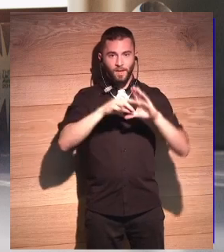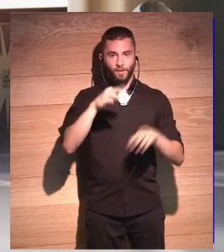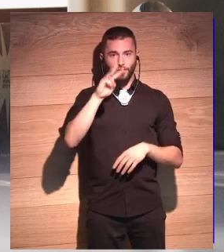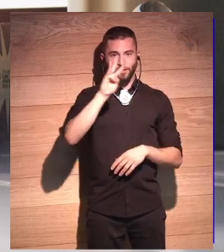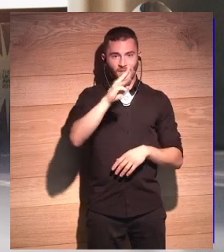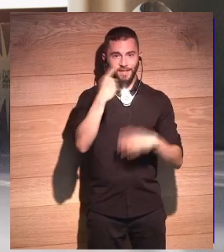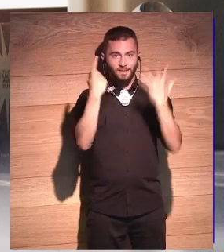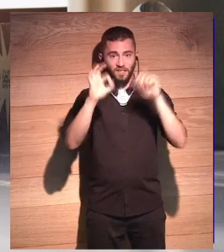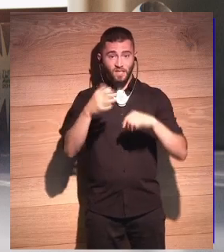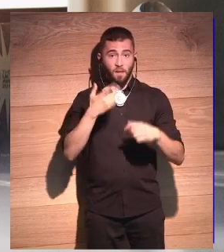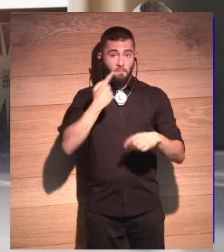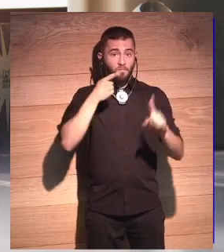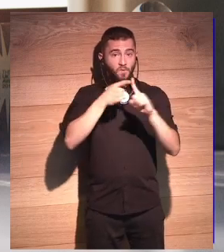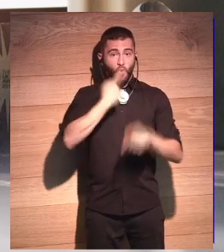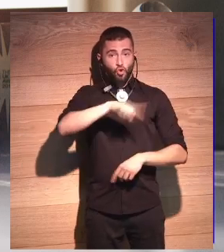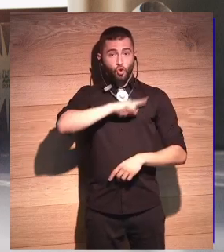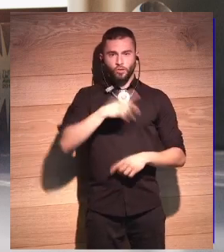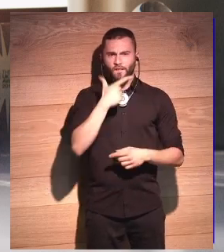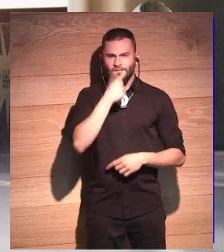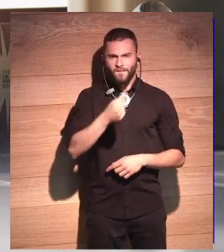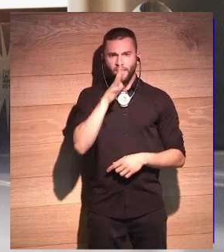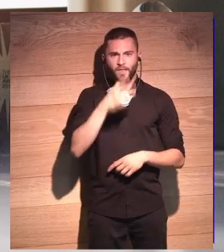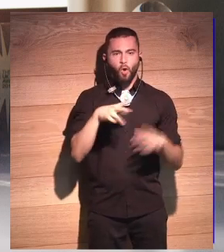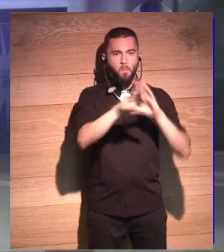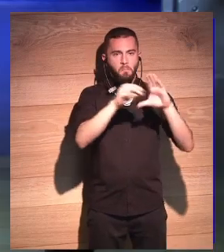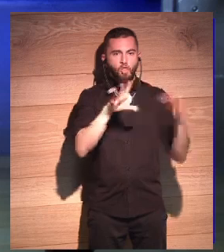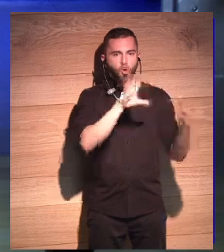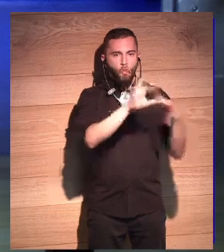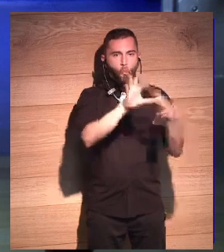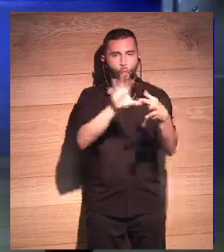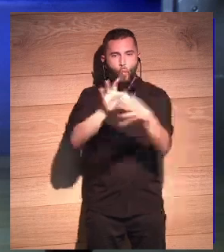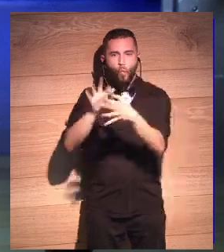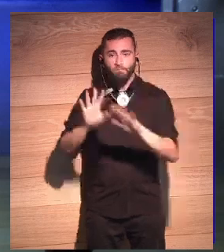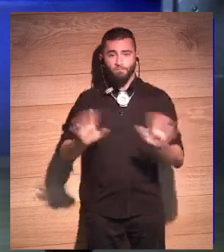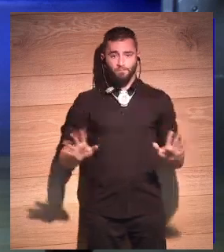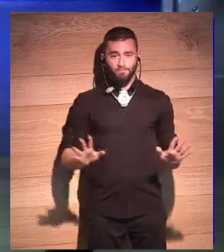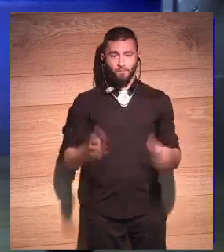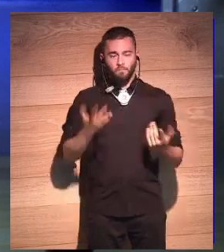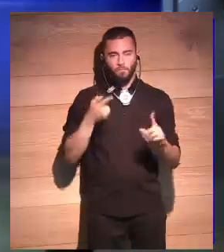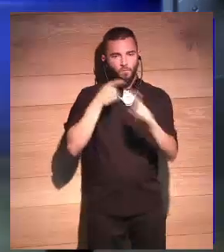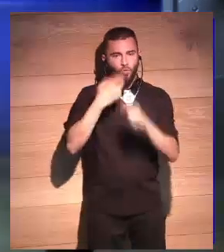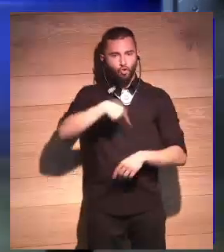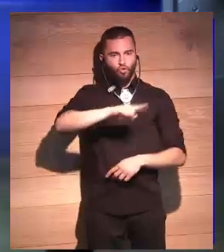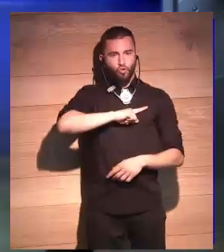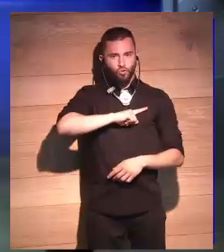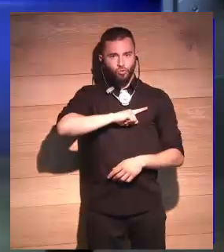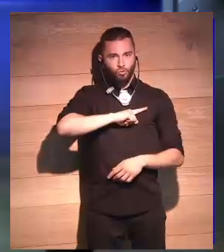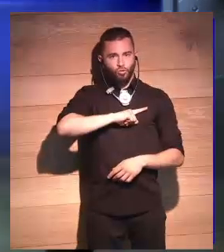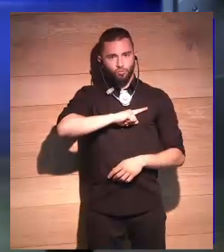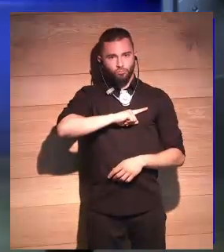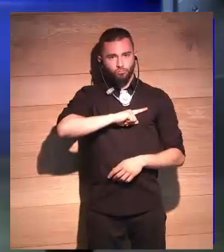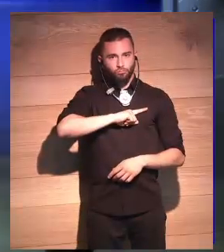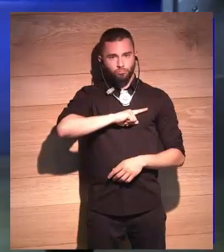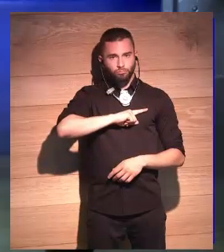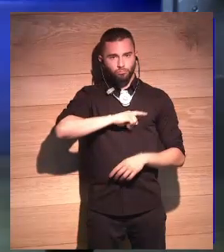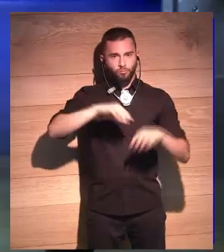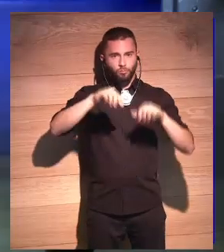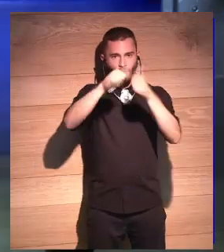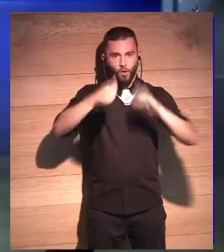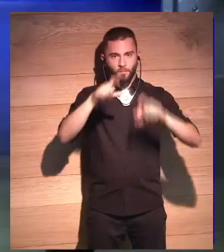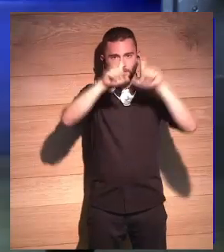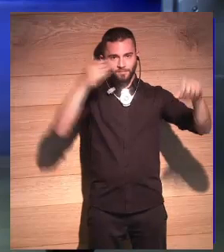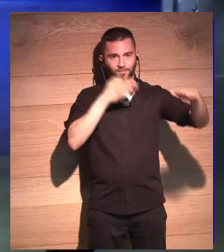is stitching videos together. So for us, that was an easy gateway into the industry. And for visual effects, you build